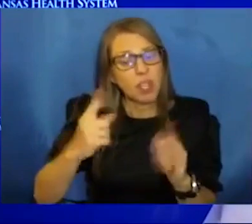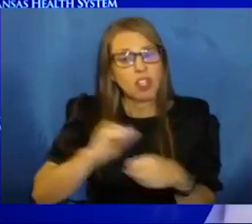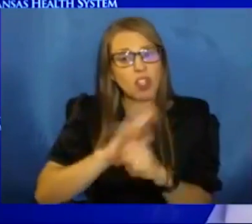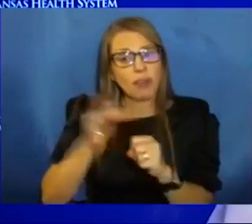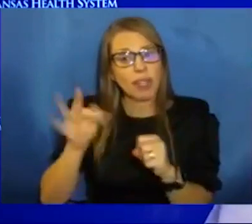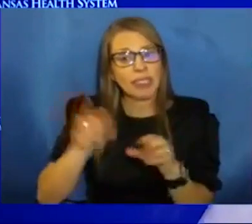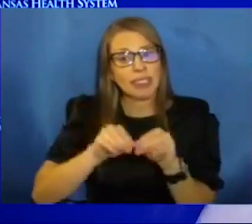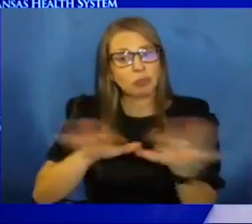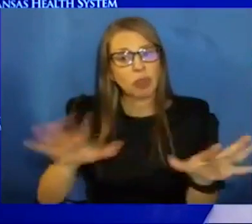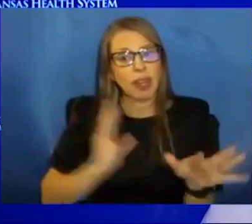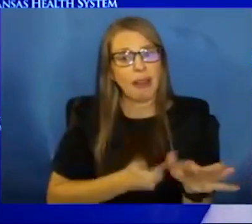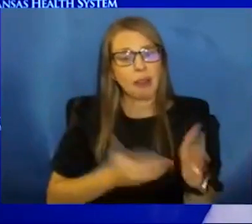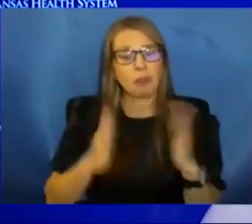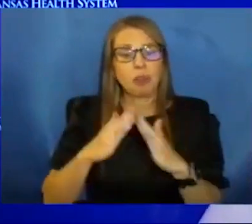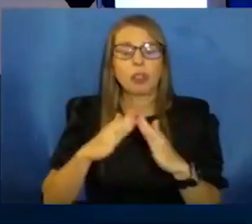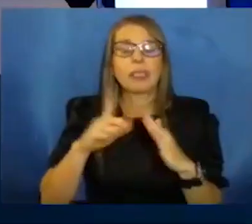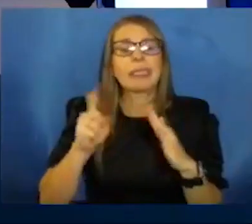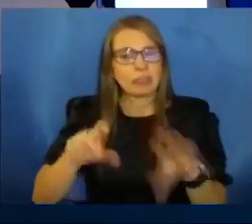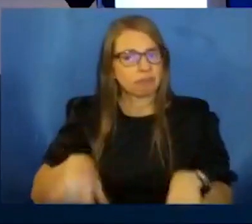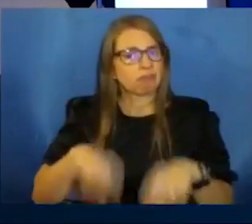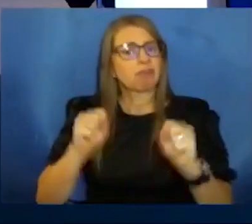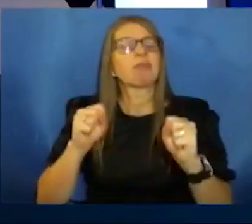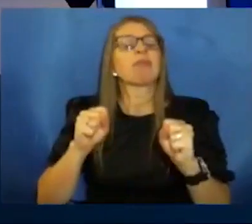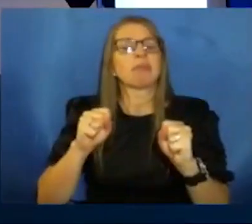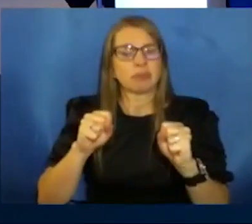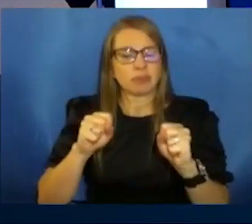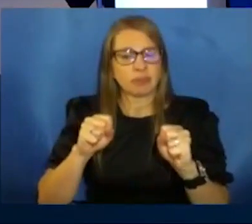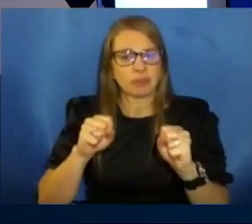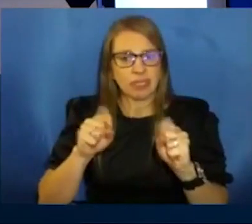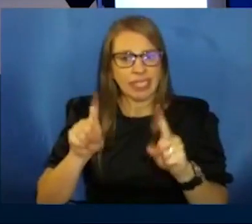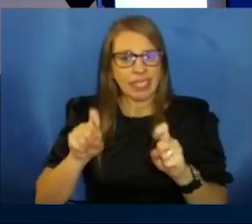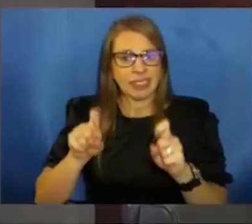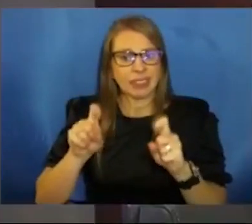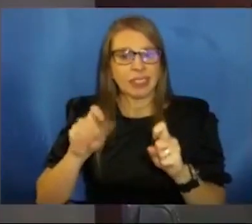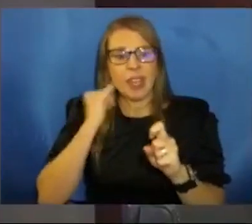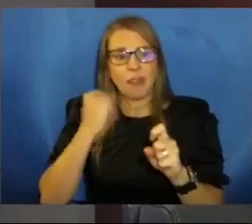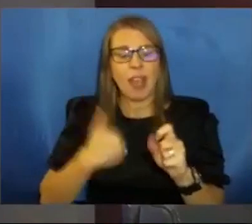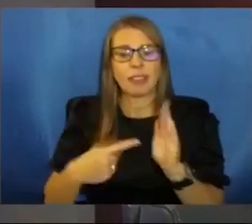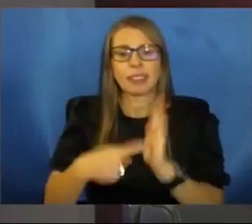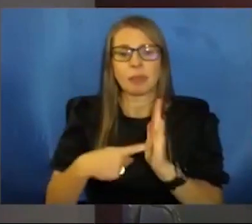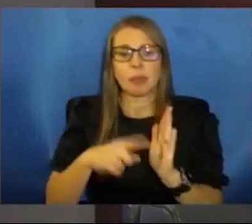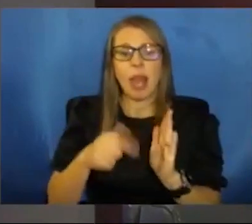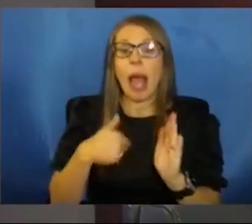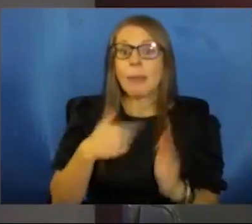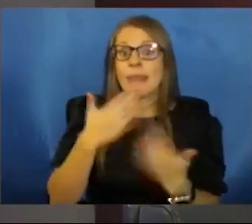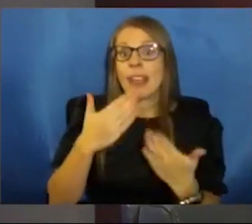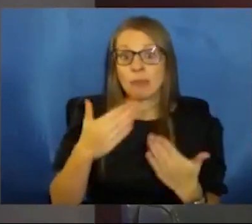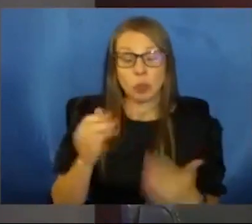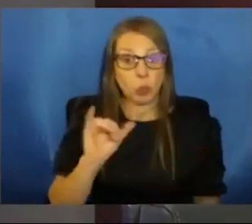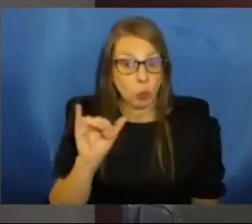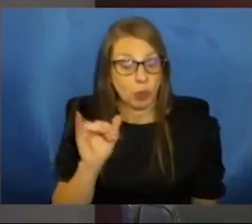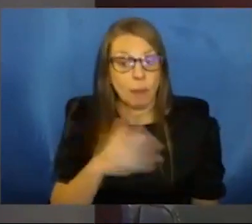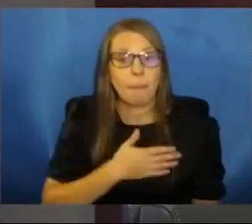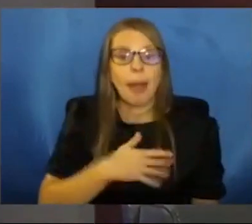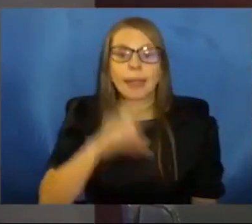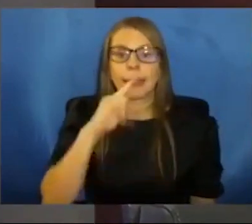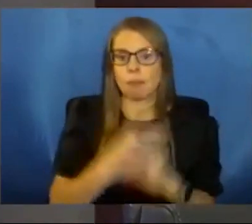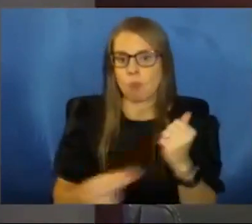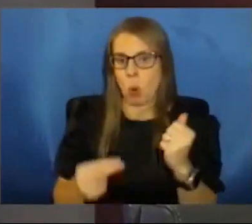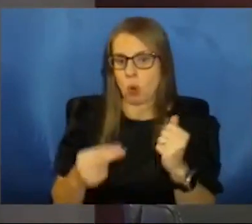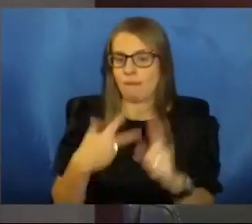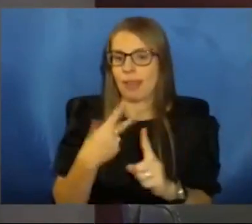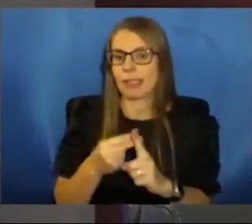that, and often they're being tested for more than one thing. It's RSV or other viral illnesses, but we want to